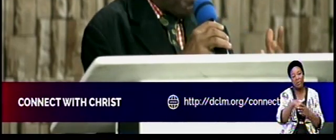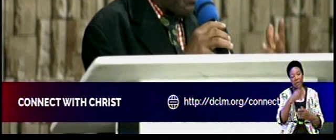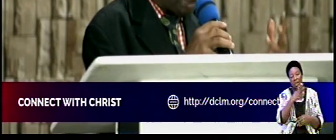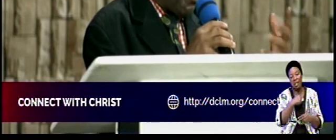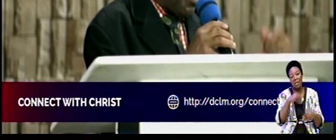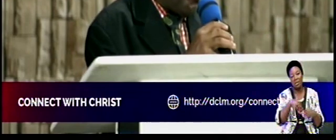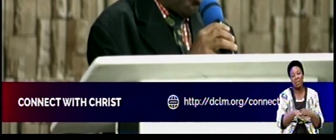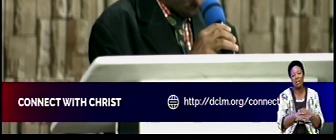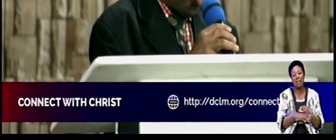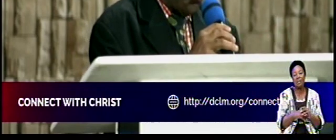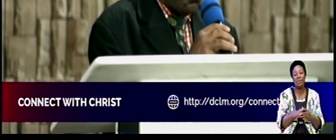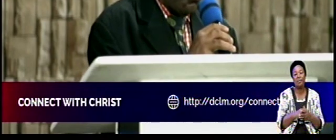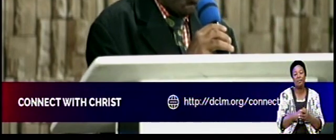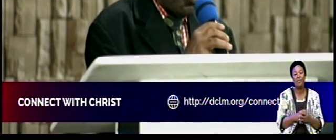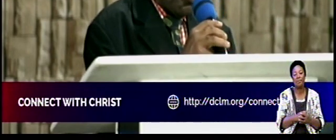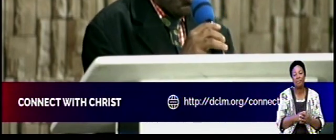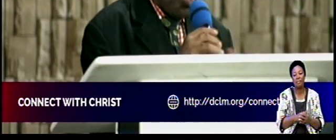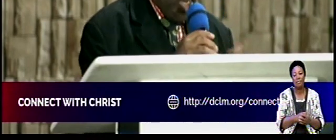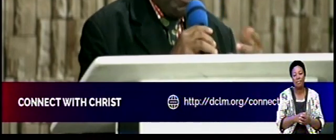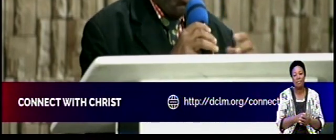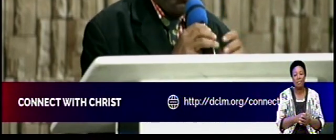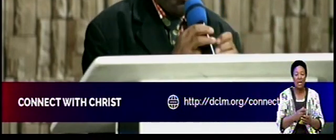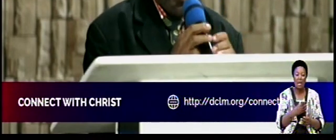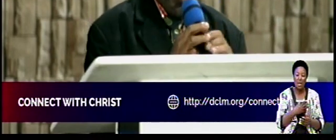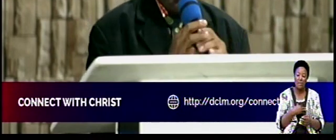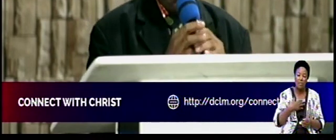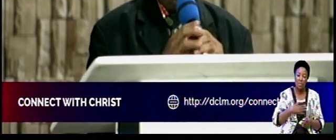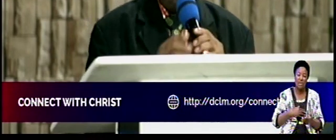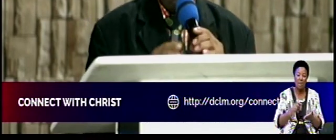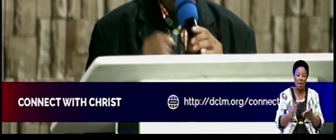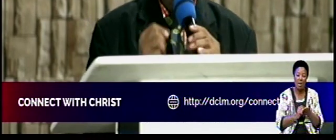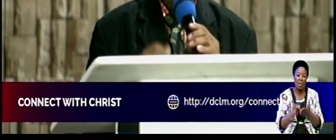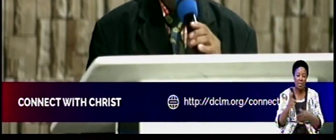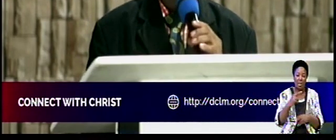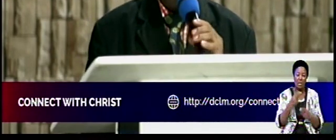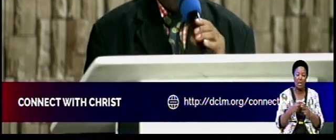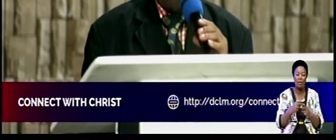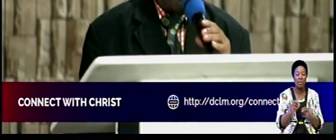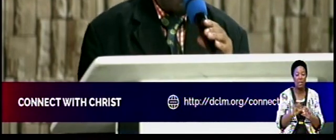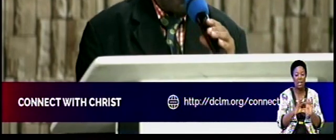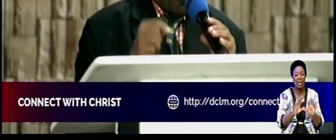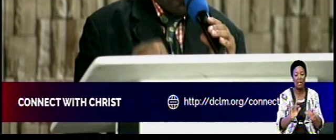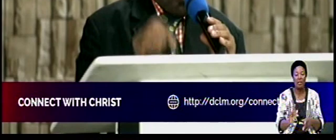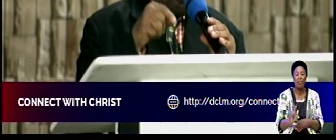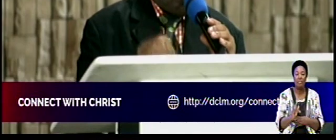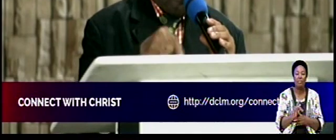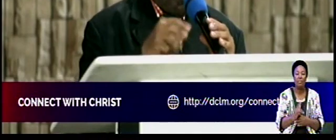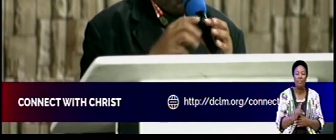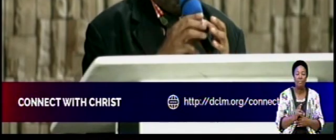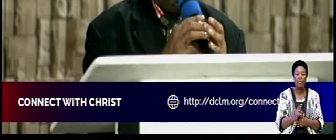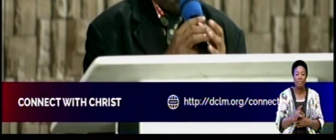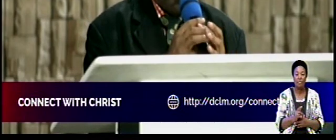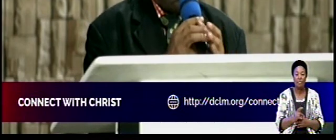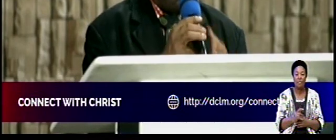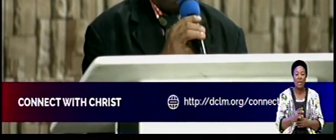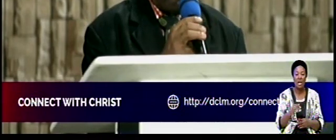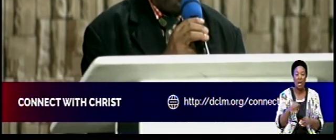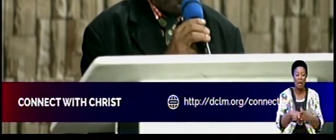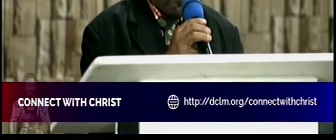important materials to you to help you to grow. Remember, this coming